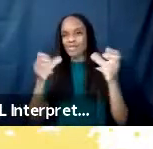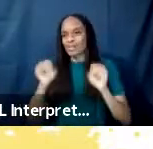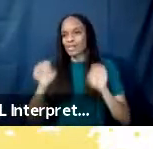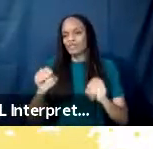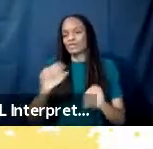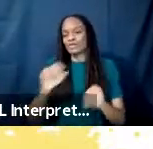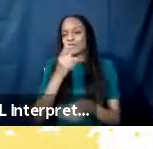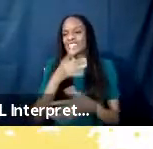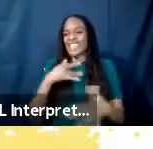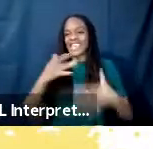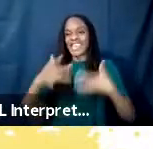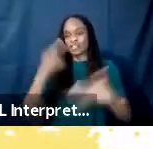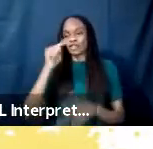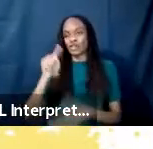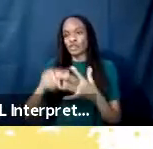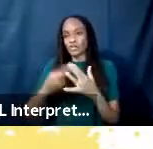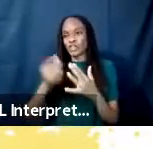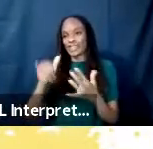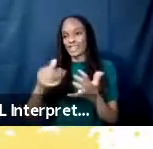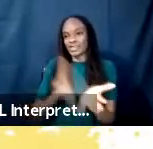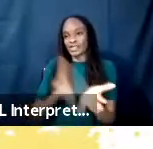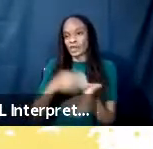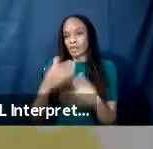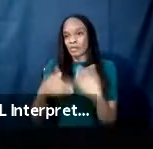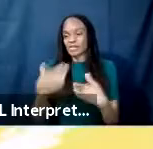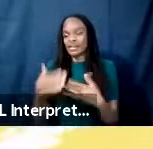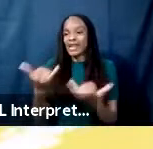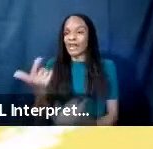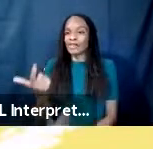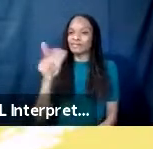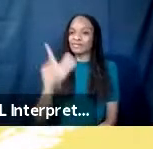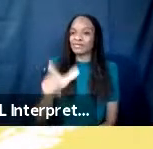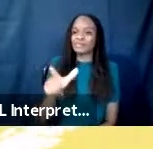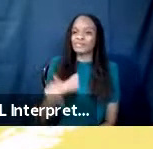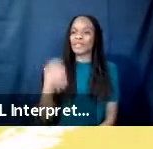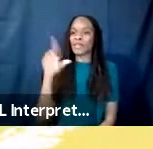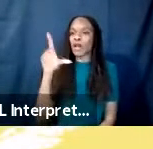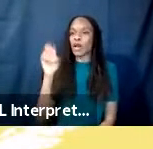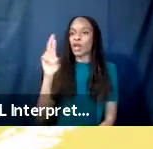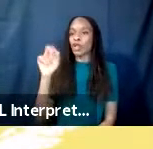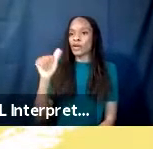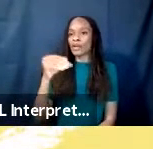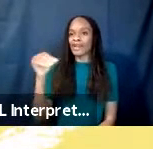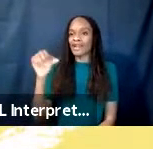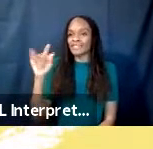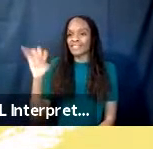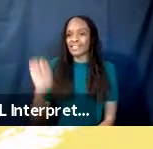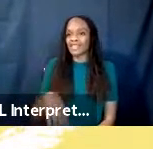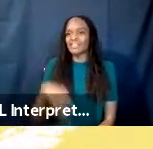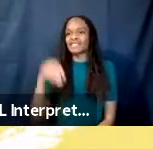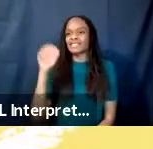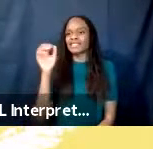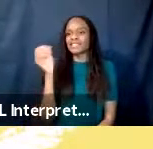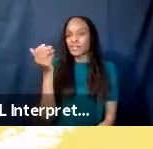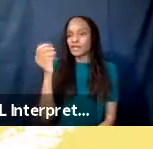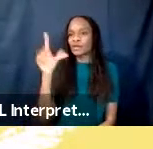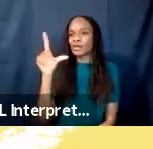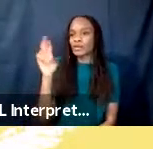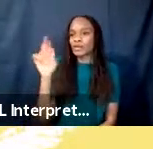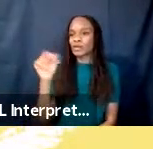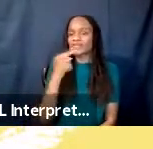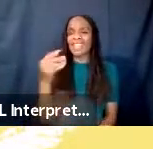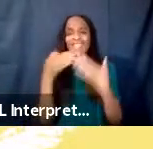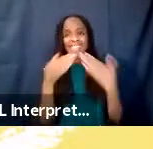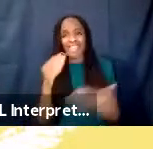you to start the signatory process. Now I'll hand it off to Lorna and Stephanie. Thank you, Jessica. Just like Jessica said,